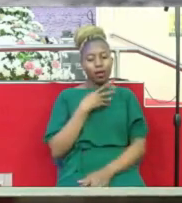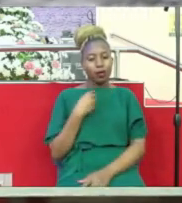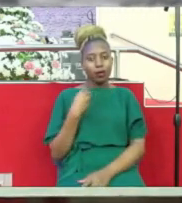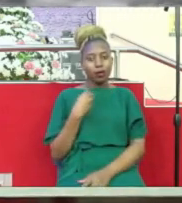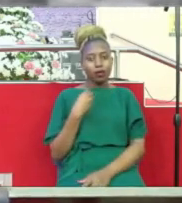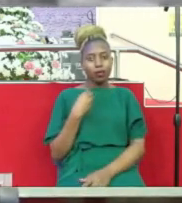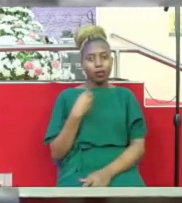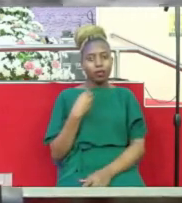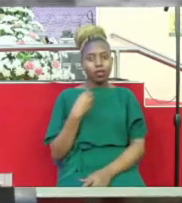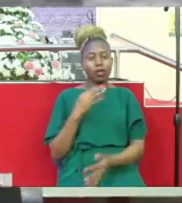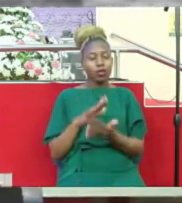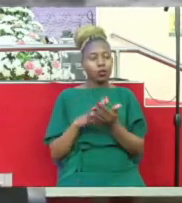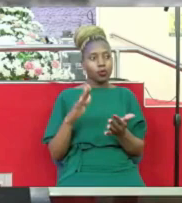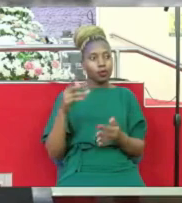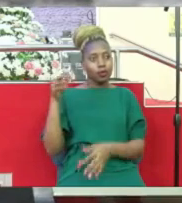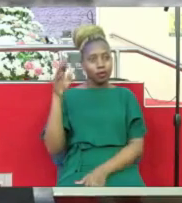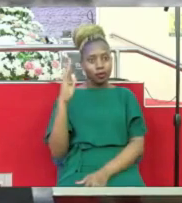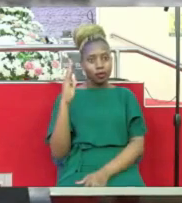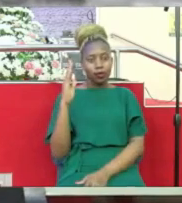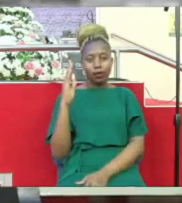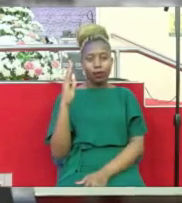I'm going to let you praise God